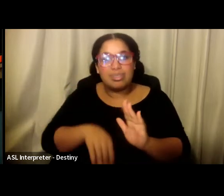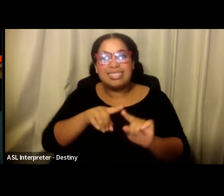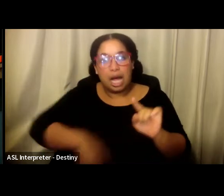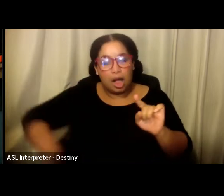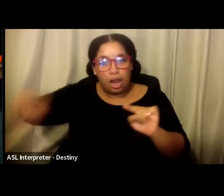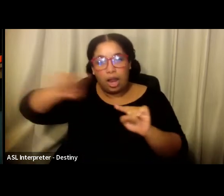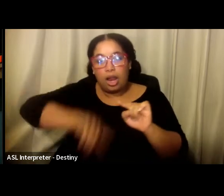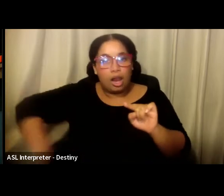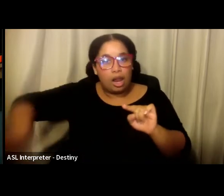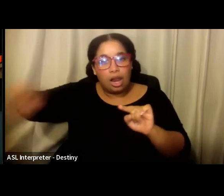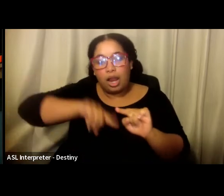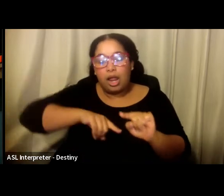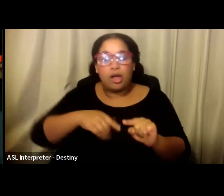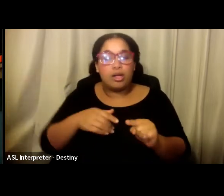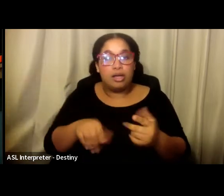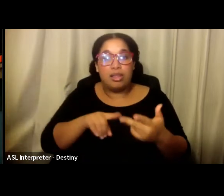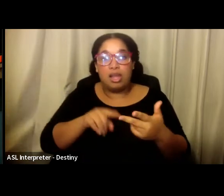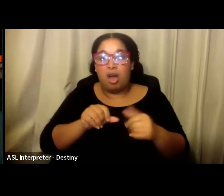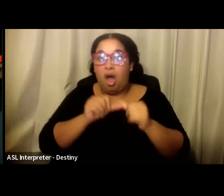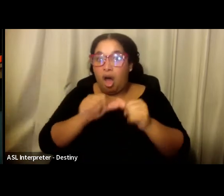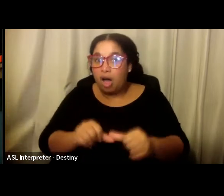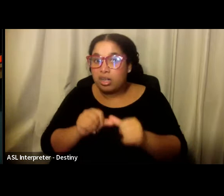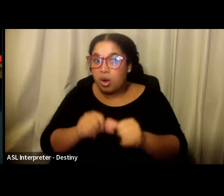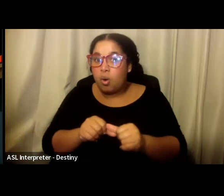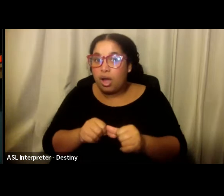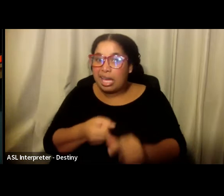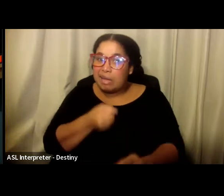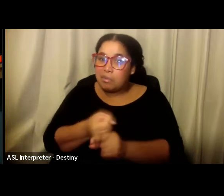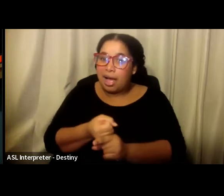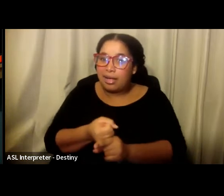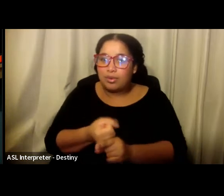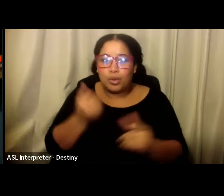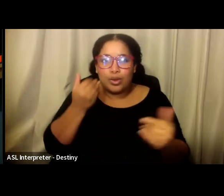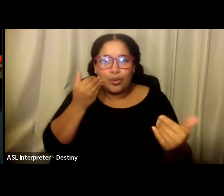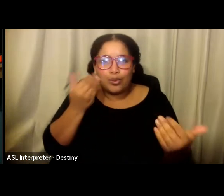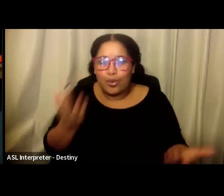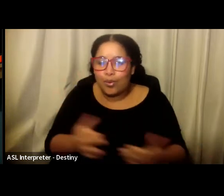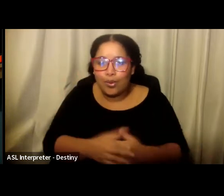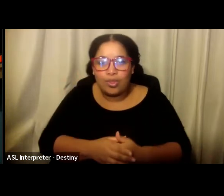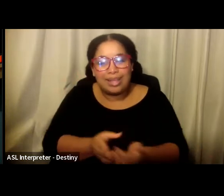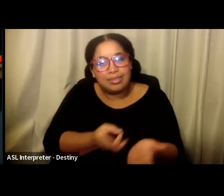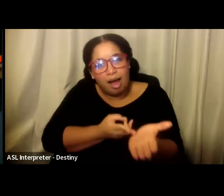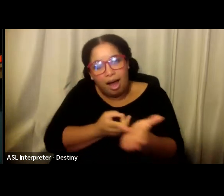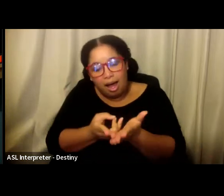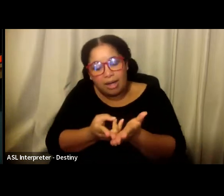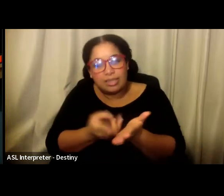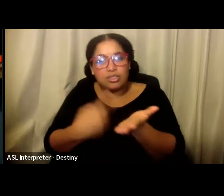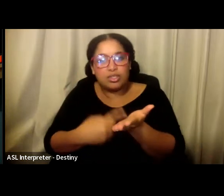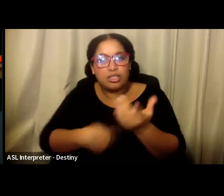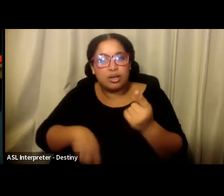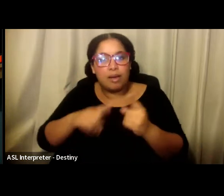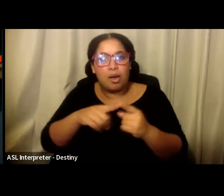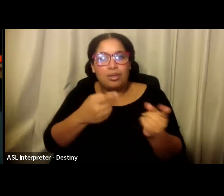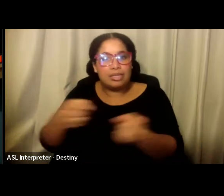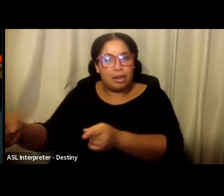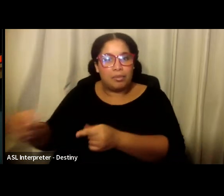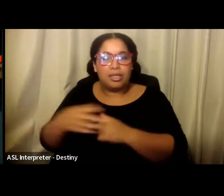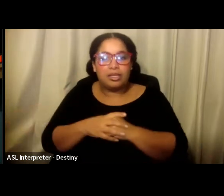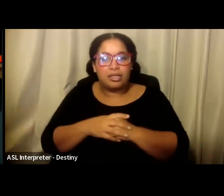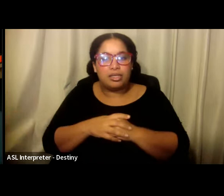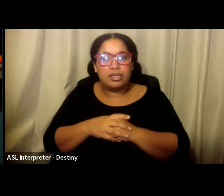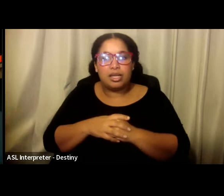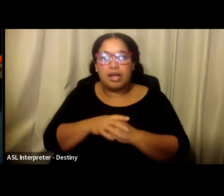the long-term consequences are, like, it's just really honest talk about what we're dealing with. And again, to go to